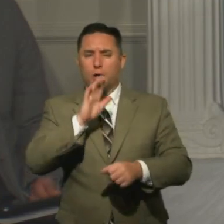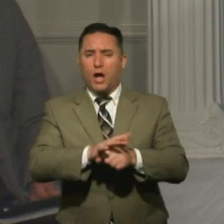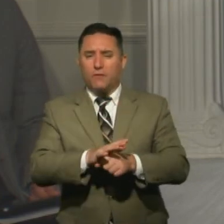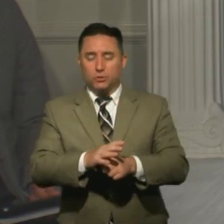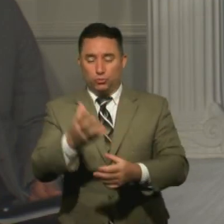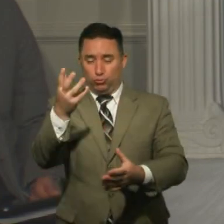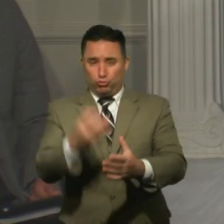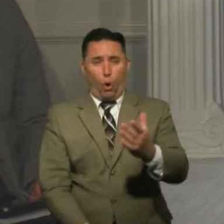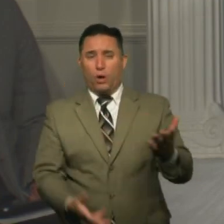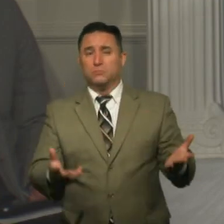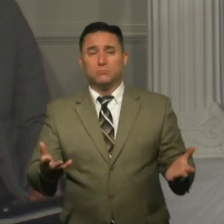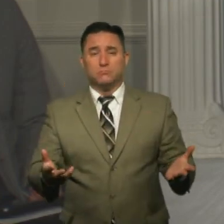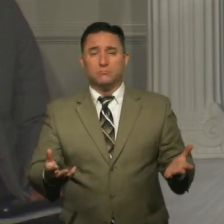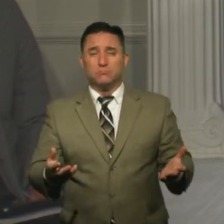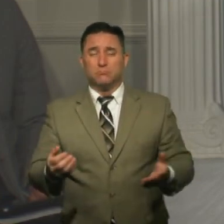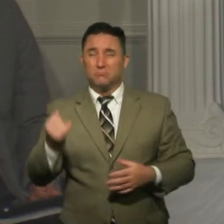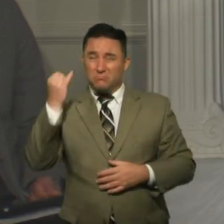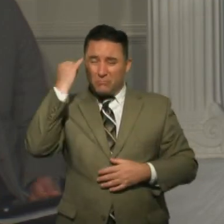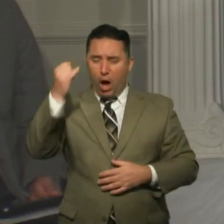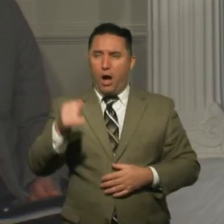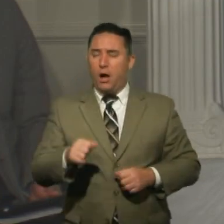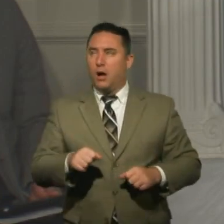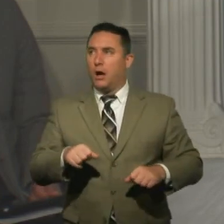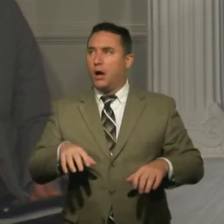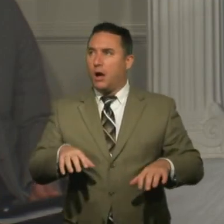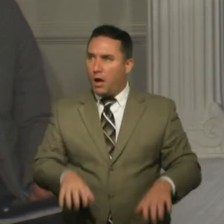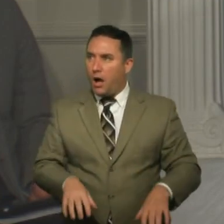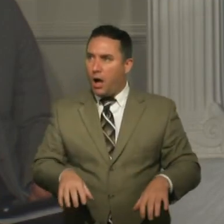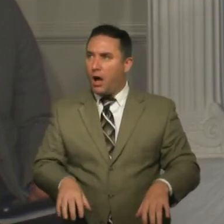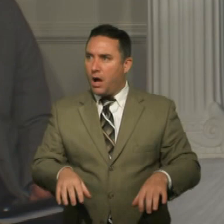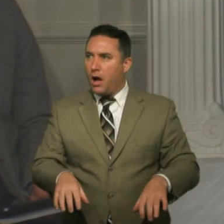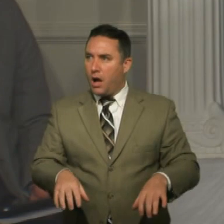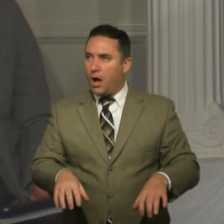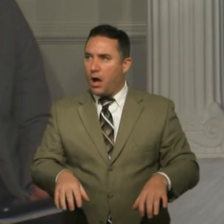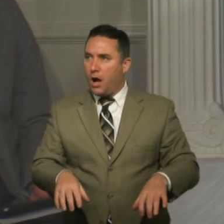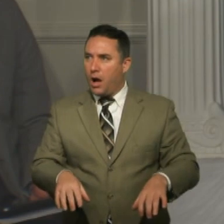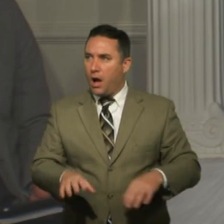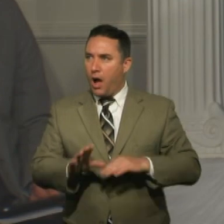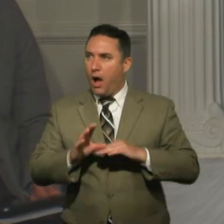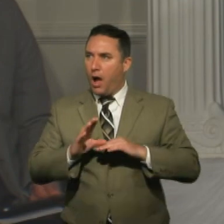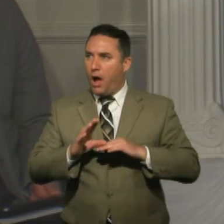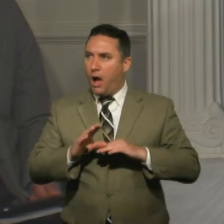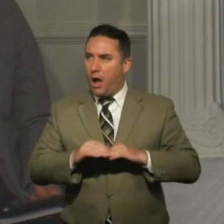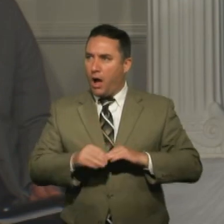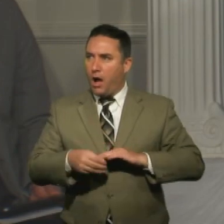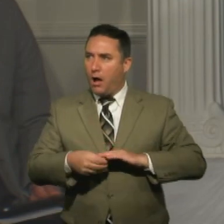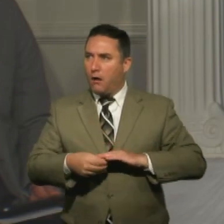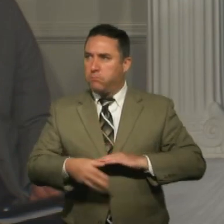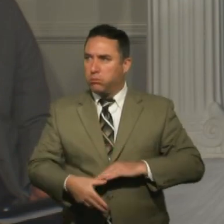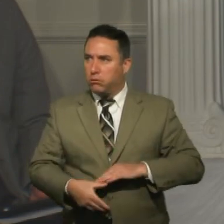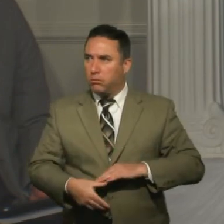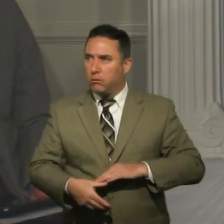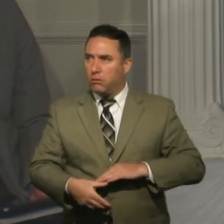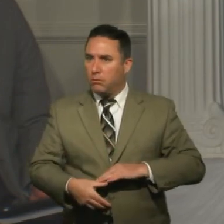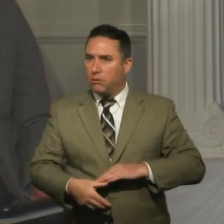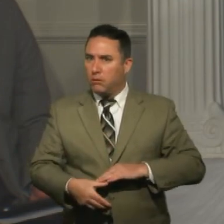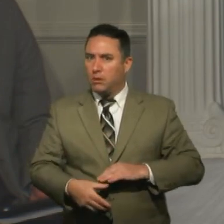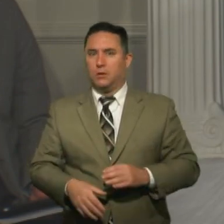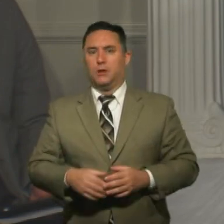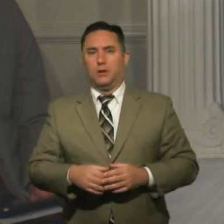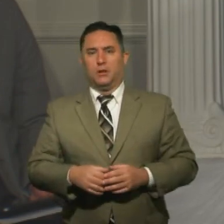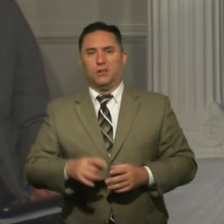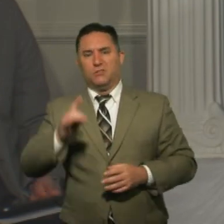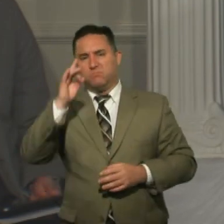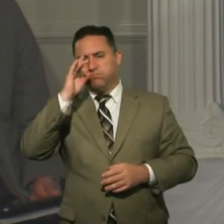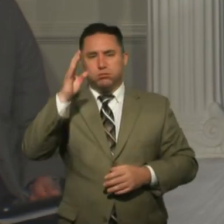was gone. Can you imagine how devastating that was? My guess is it was at least as devastating